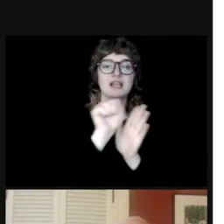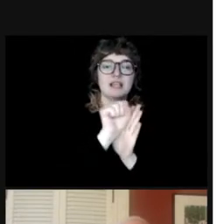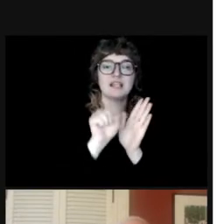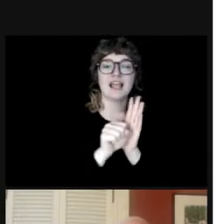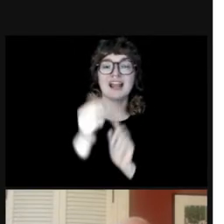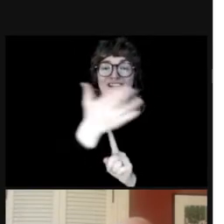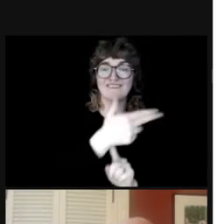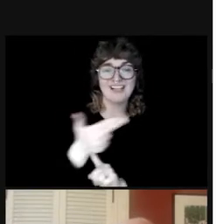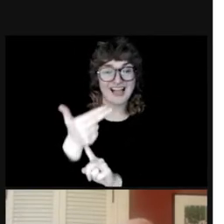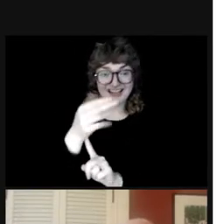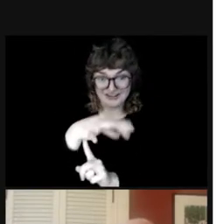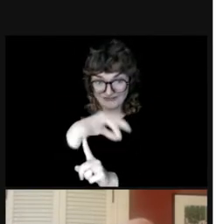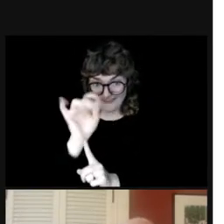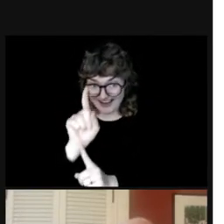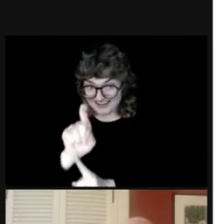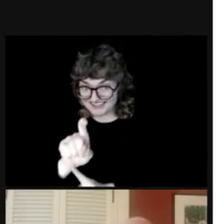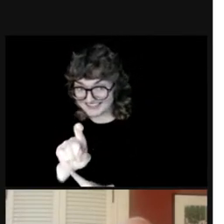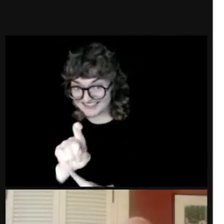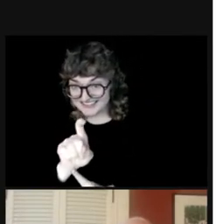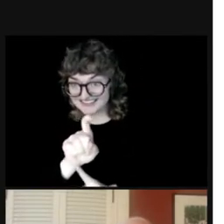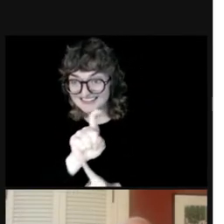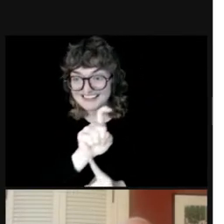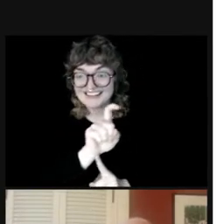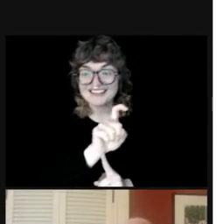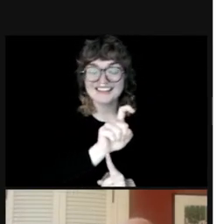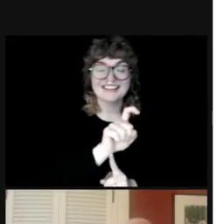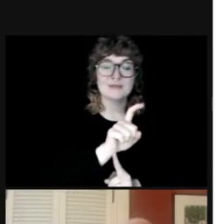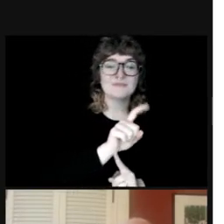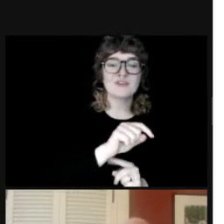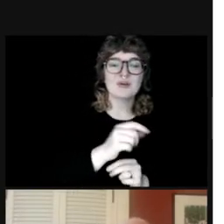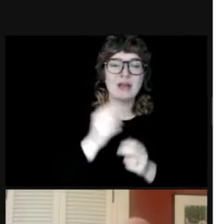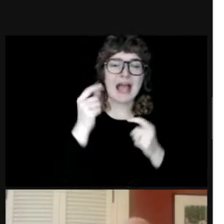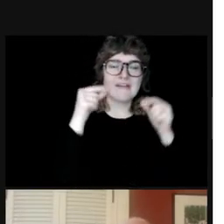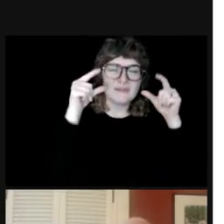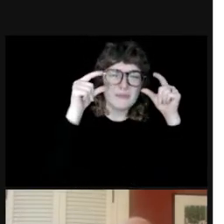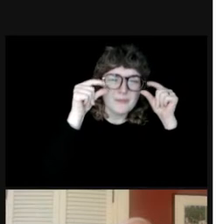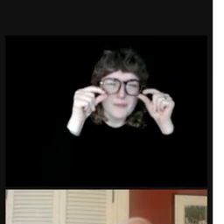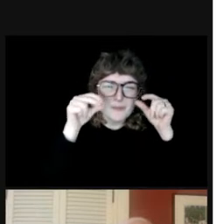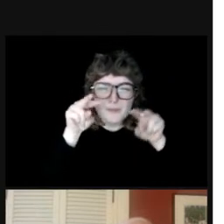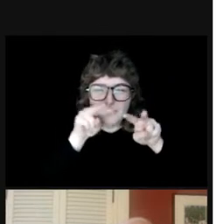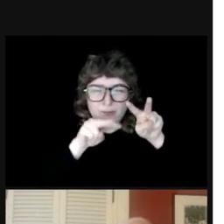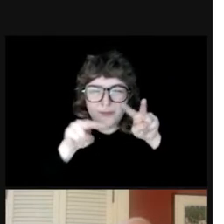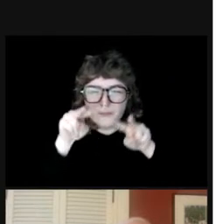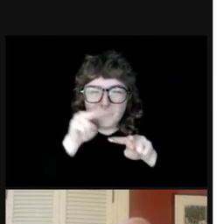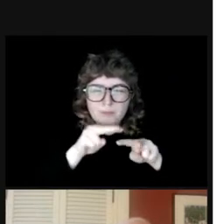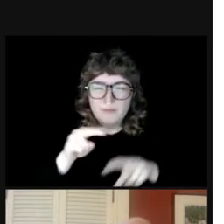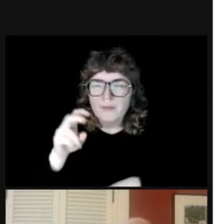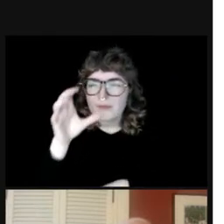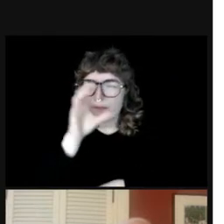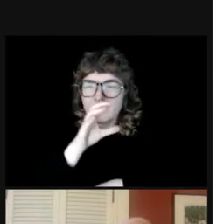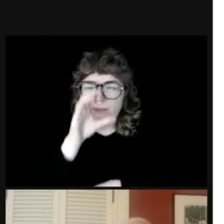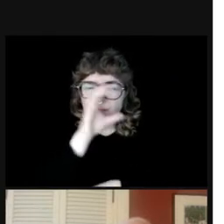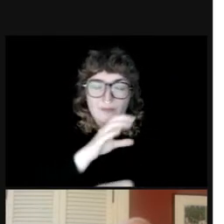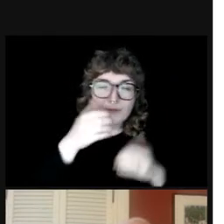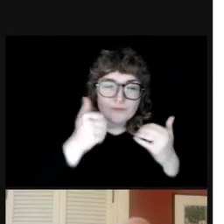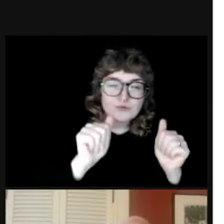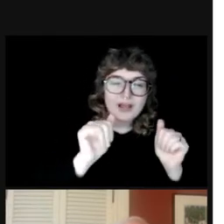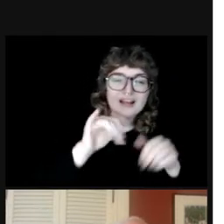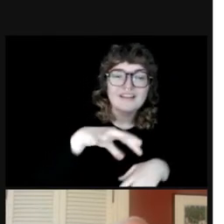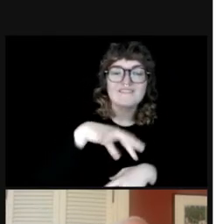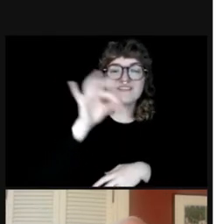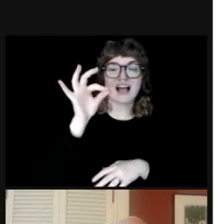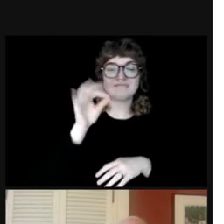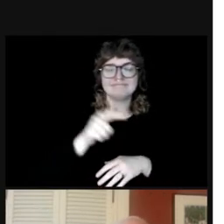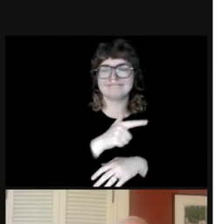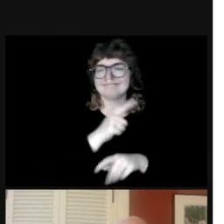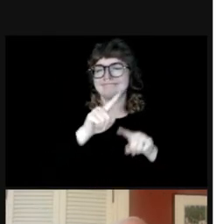flag? It's amazing to me. You have to squint and you have to search to find Maryland among the other states. And we